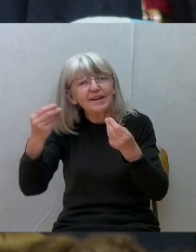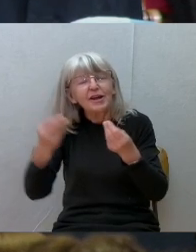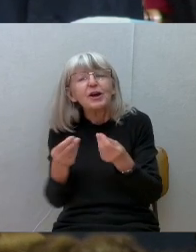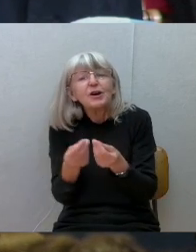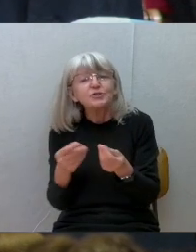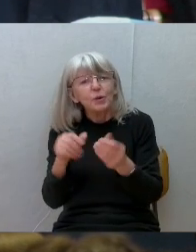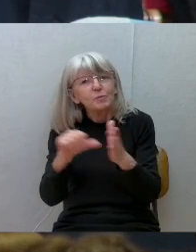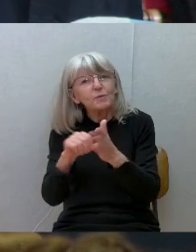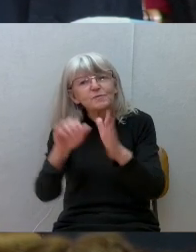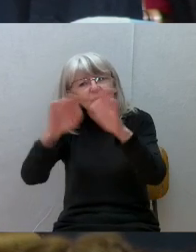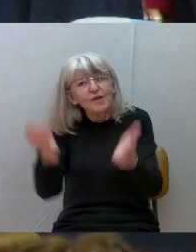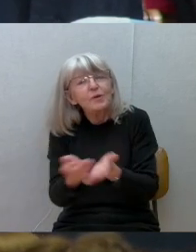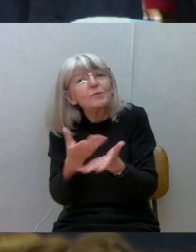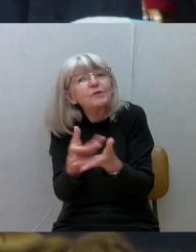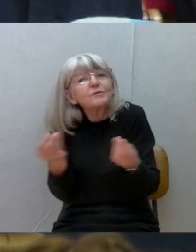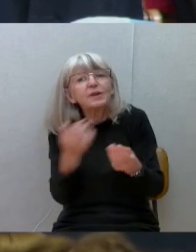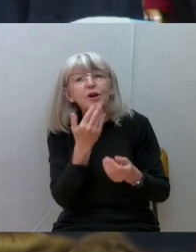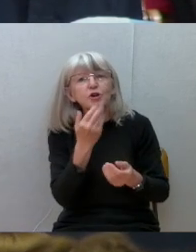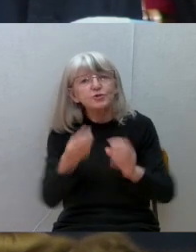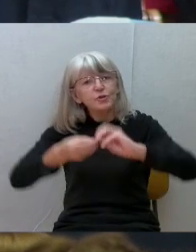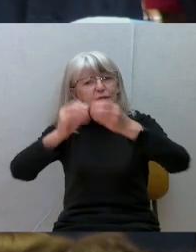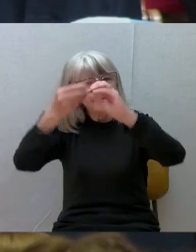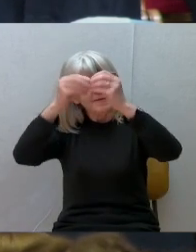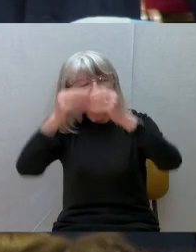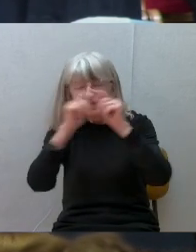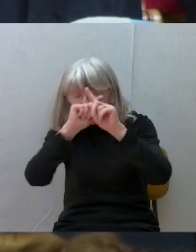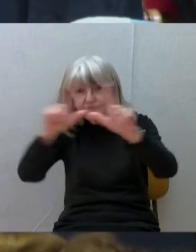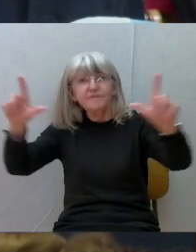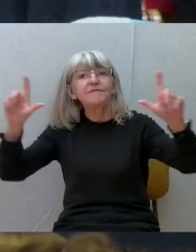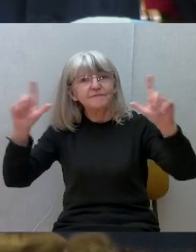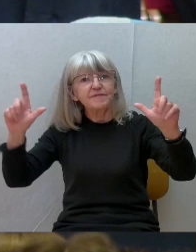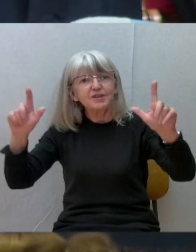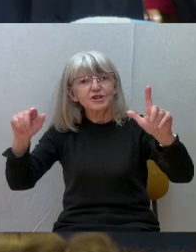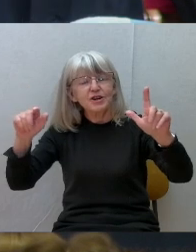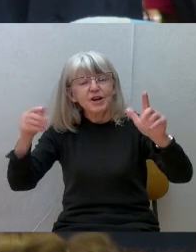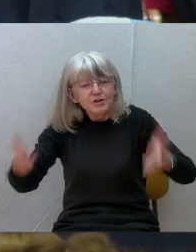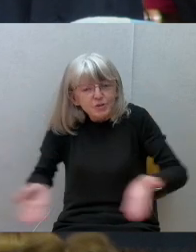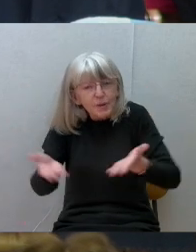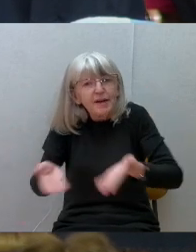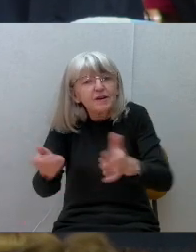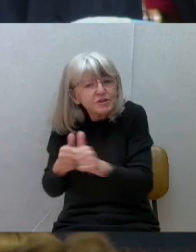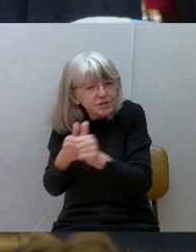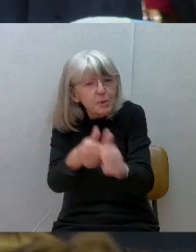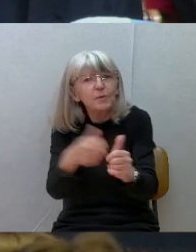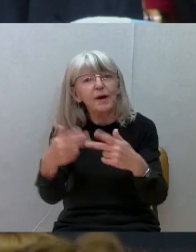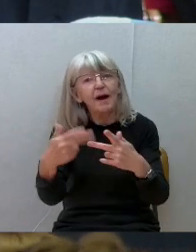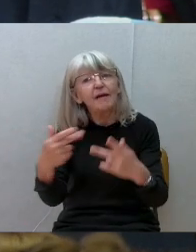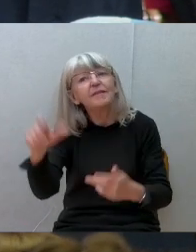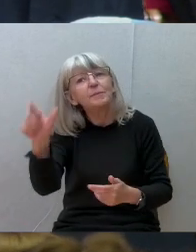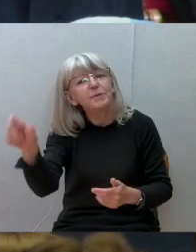use their creativity and vision as they inspire and guide others on the paths of discovery and